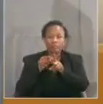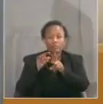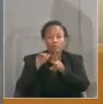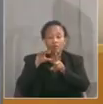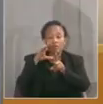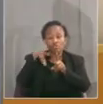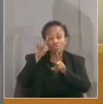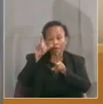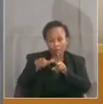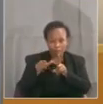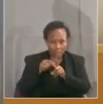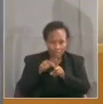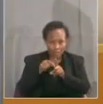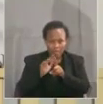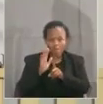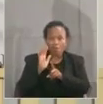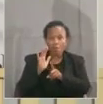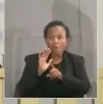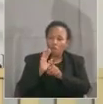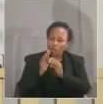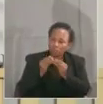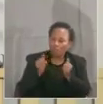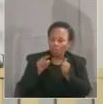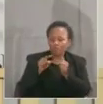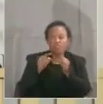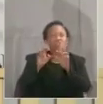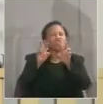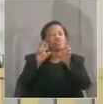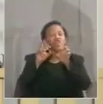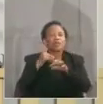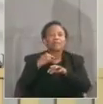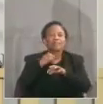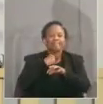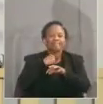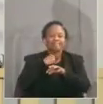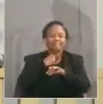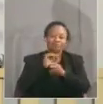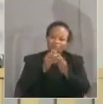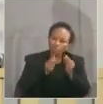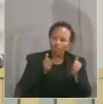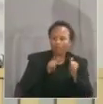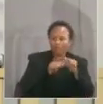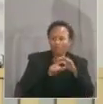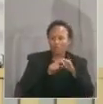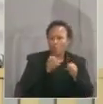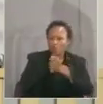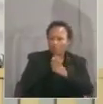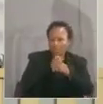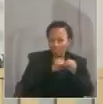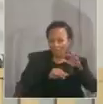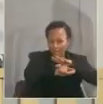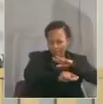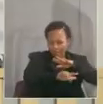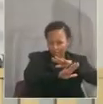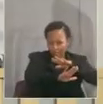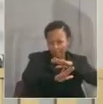to attend to those issues that could not be addressed at operational level.